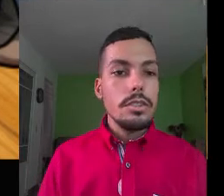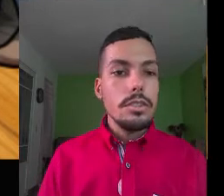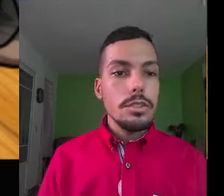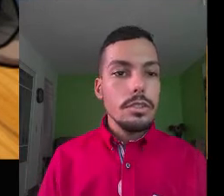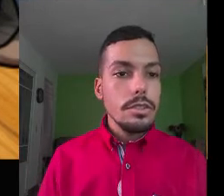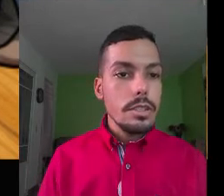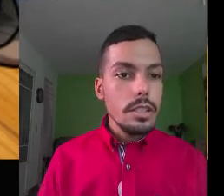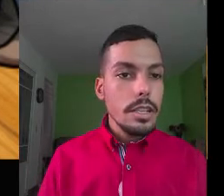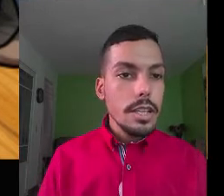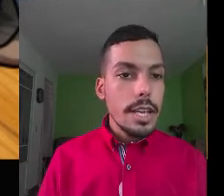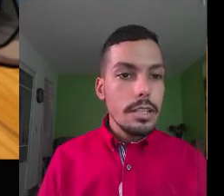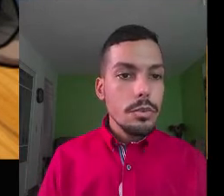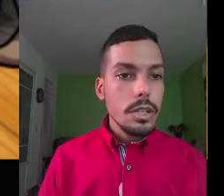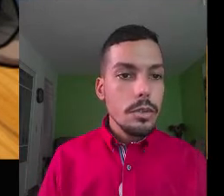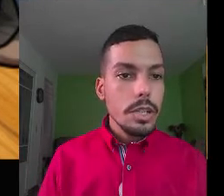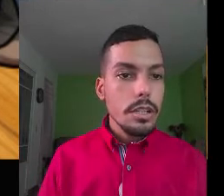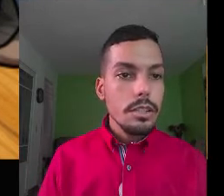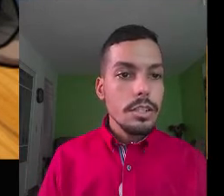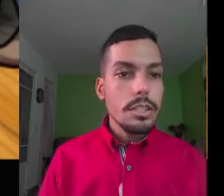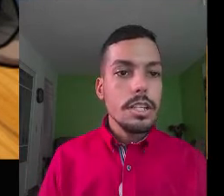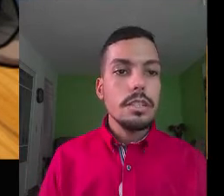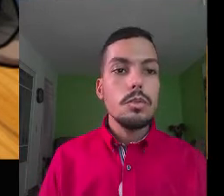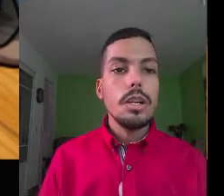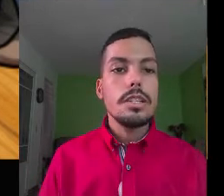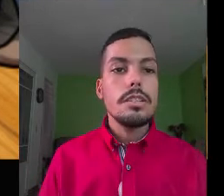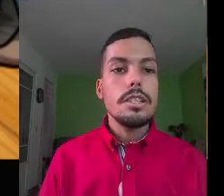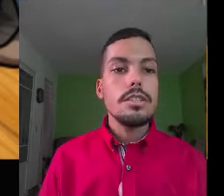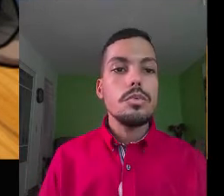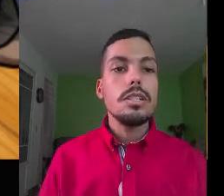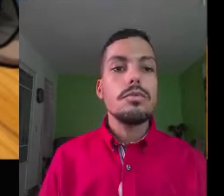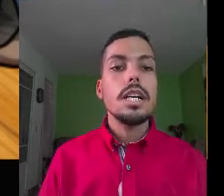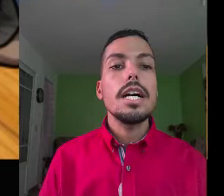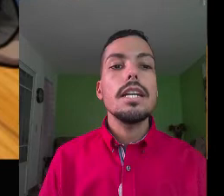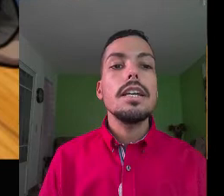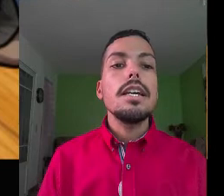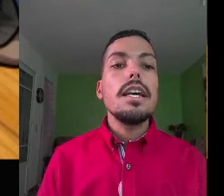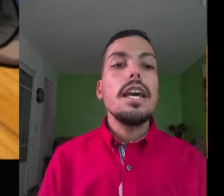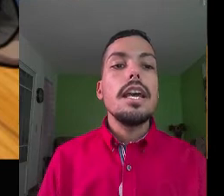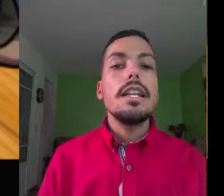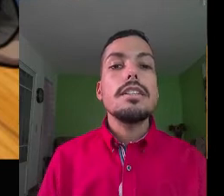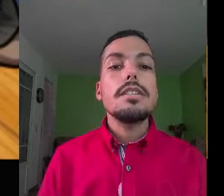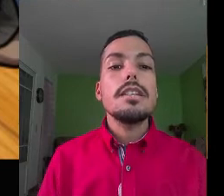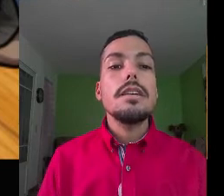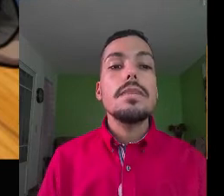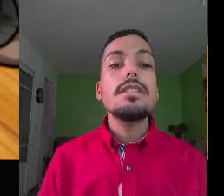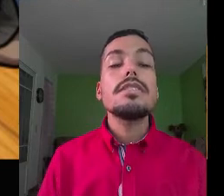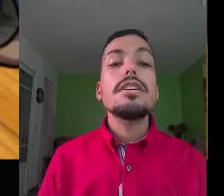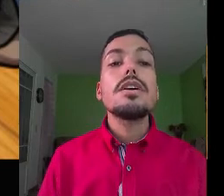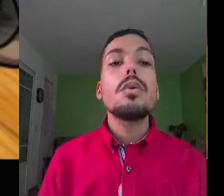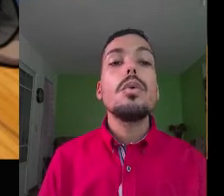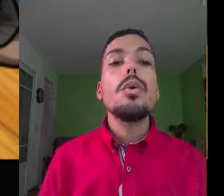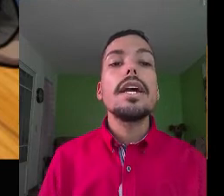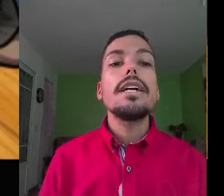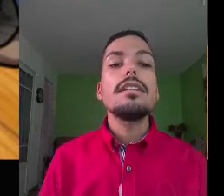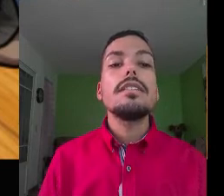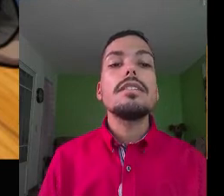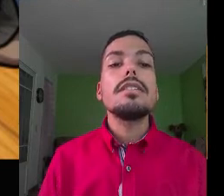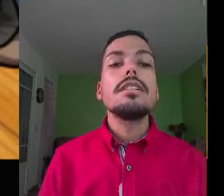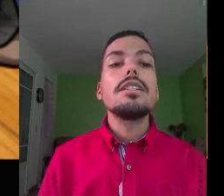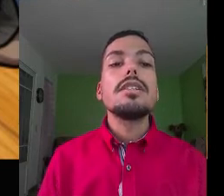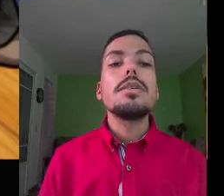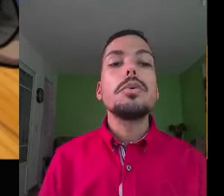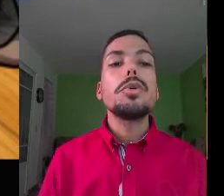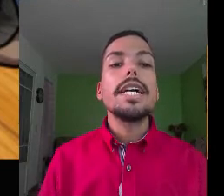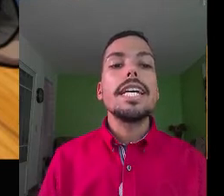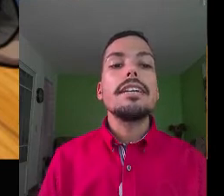going to see the last one that we have learned. That was this one, right? And its name is